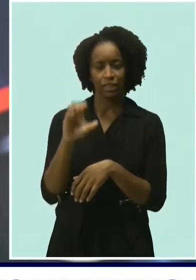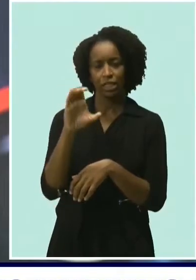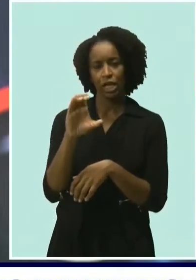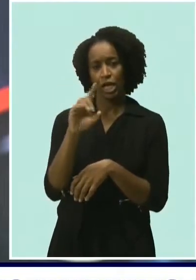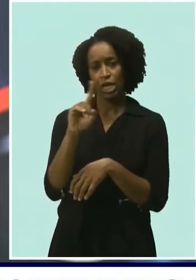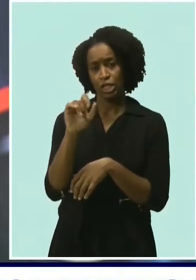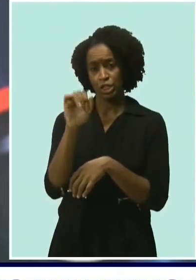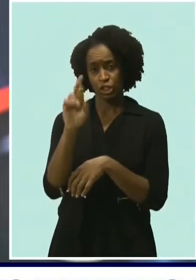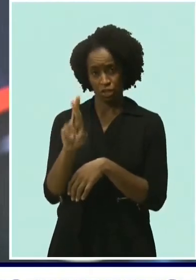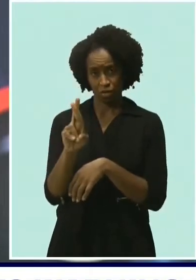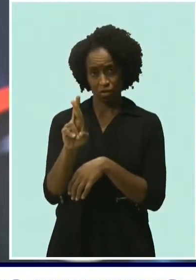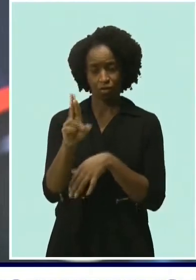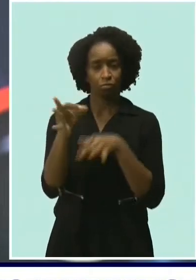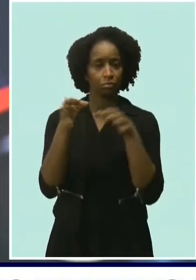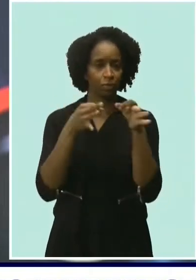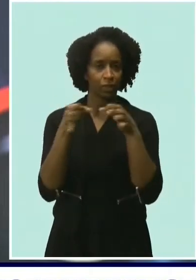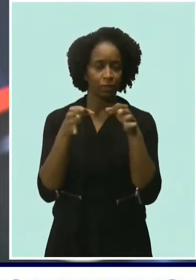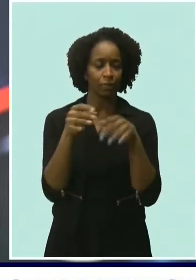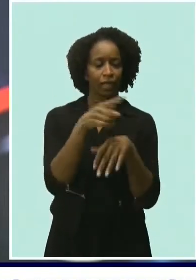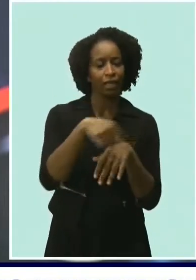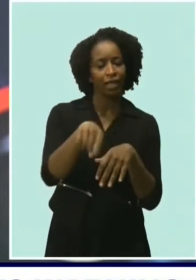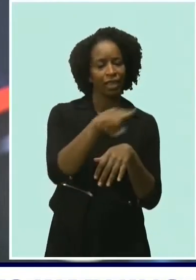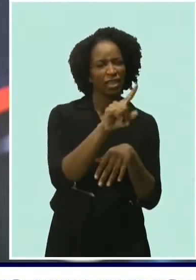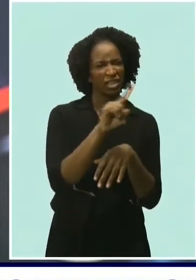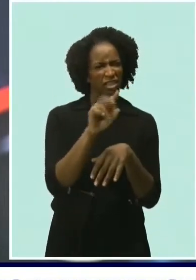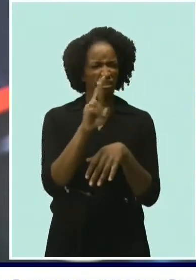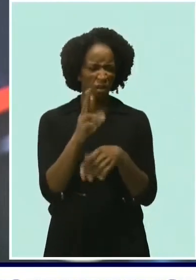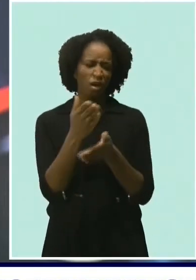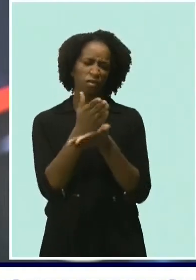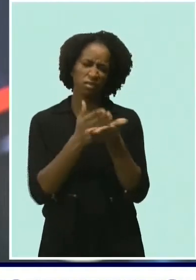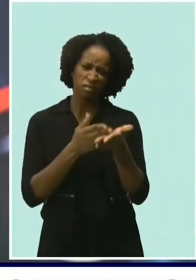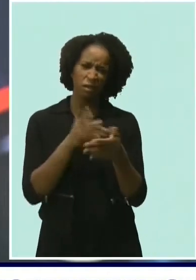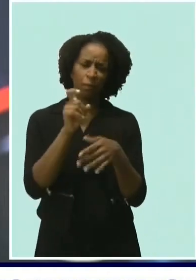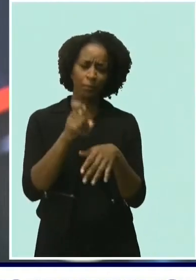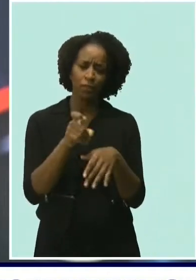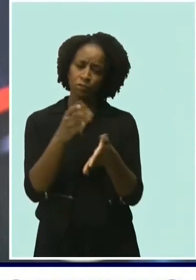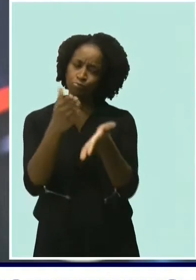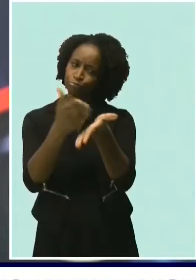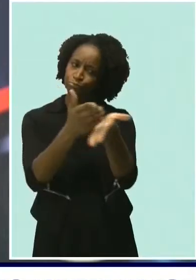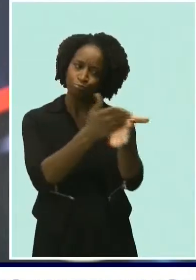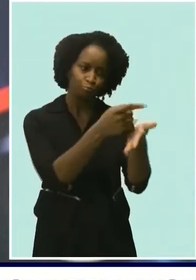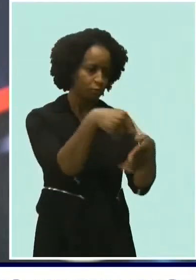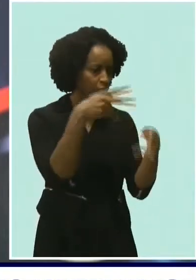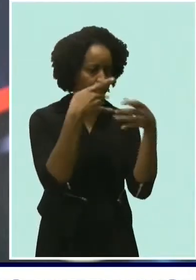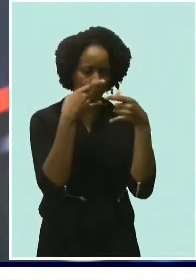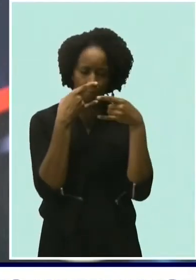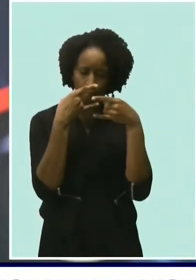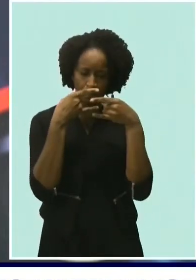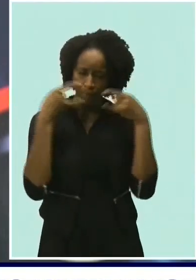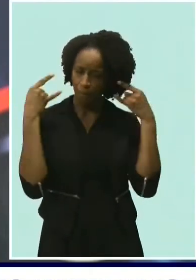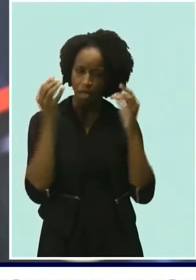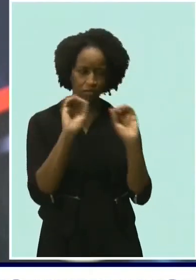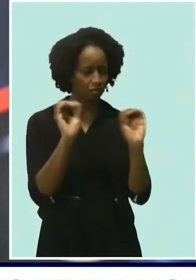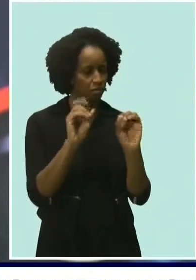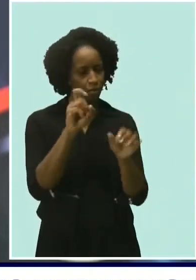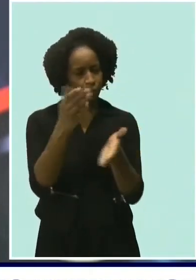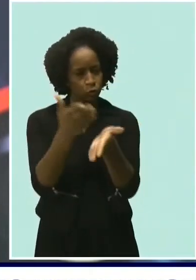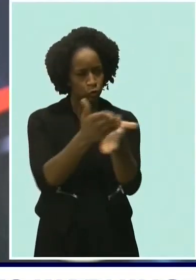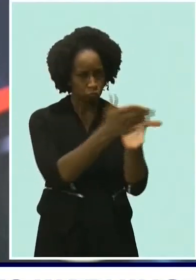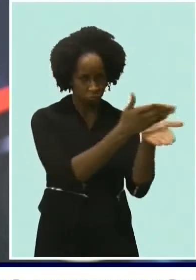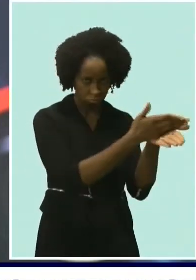unit that has been deployed across the island after Monday's announcement of a zero-tolerance approach to the breaching of protocols. He